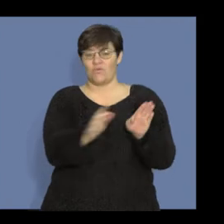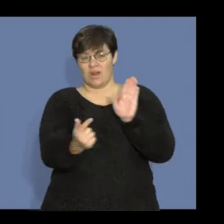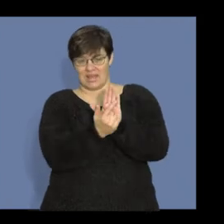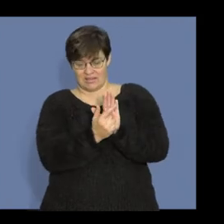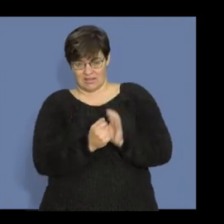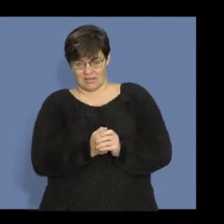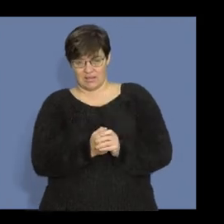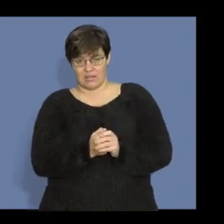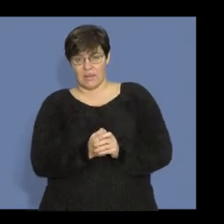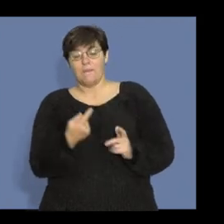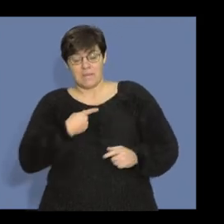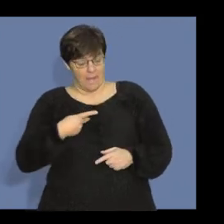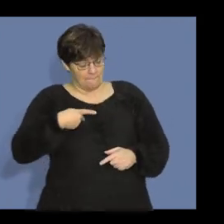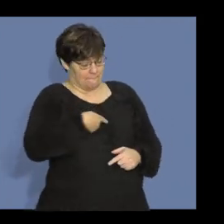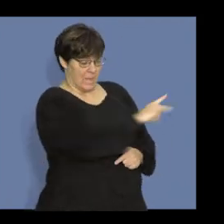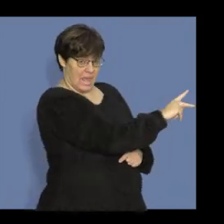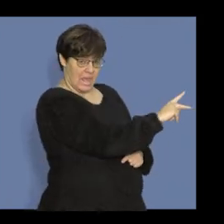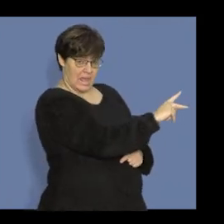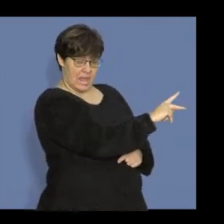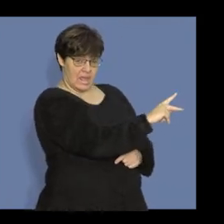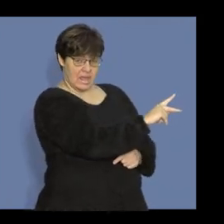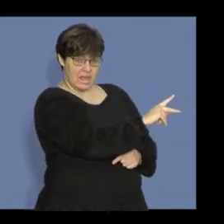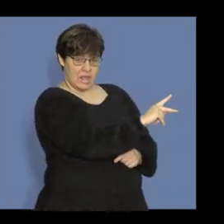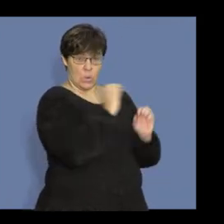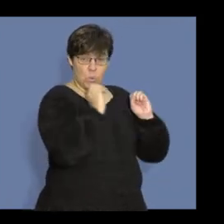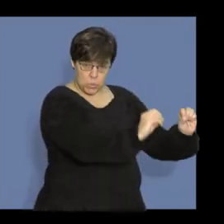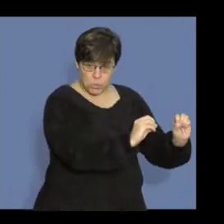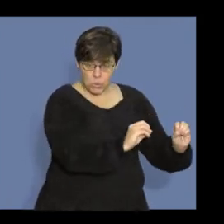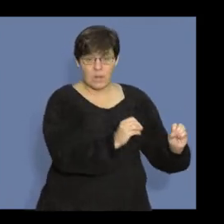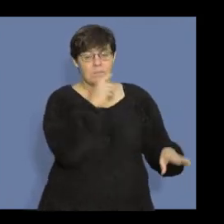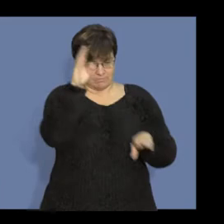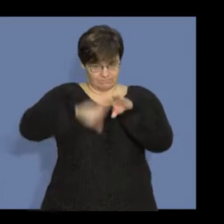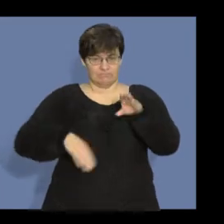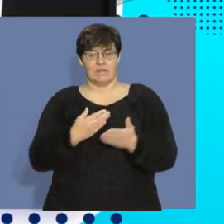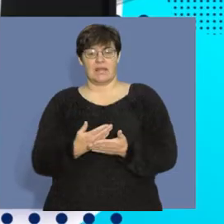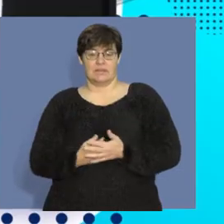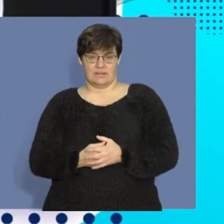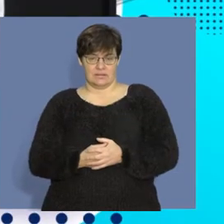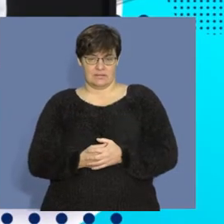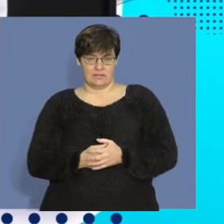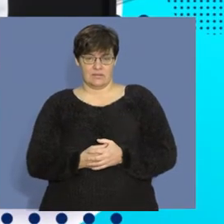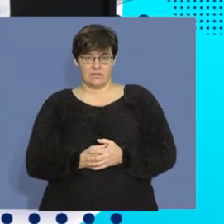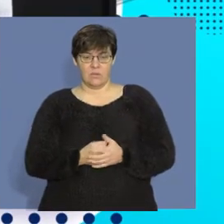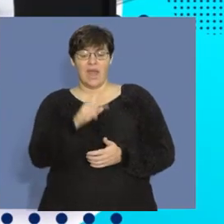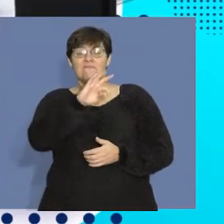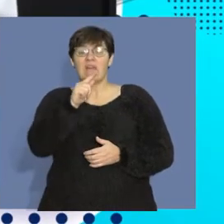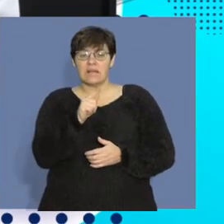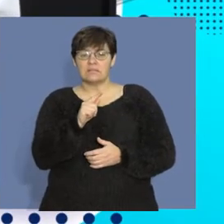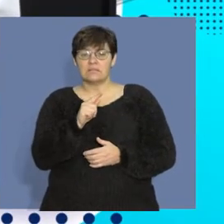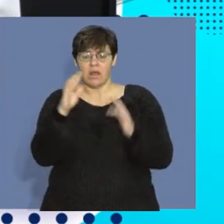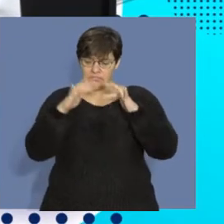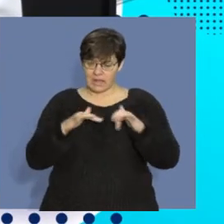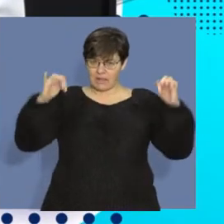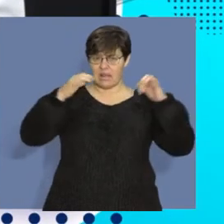pay over VAT is an offense. Remember, VAT is enacted by an act of